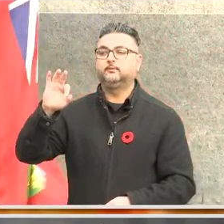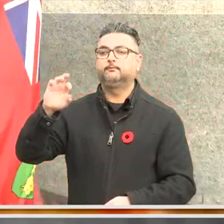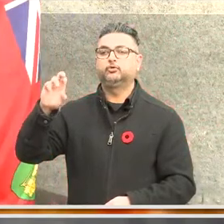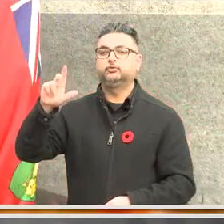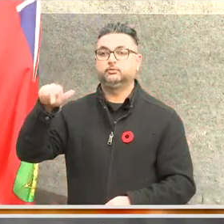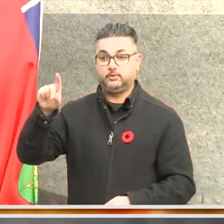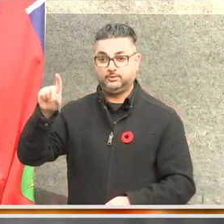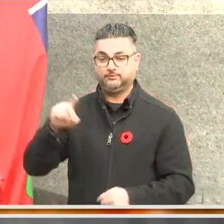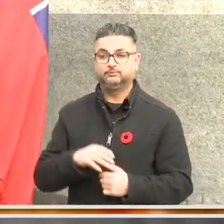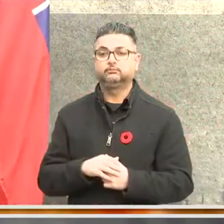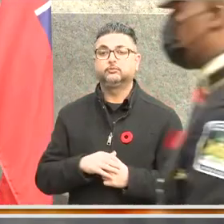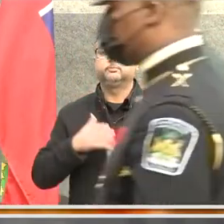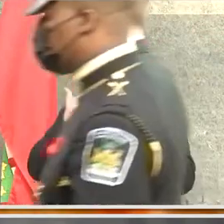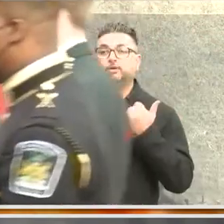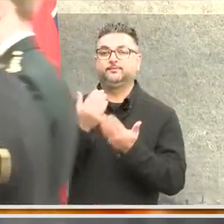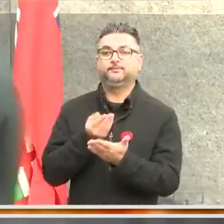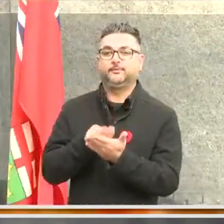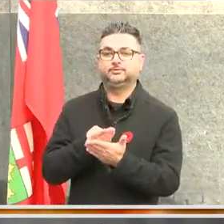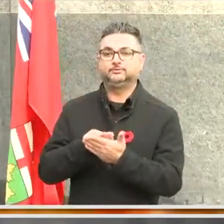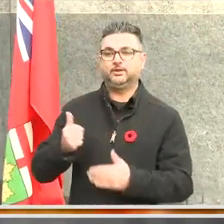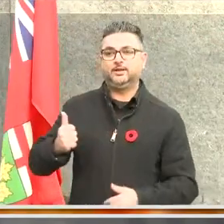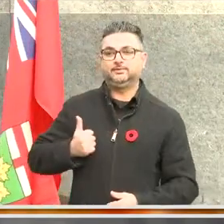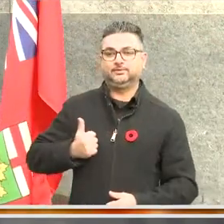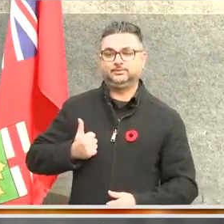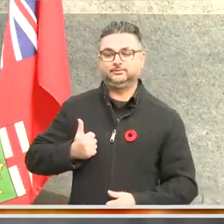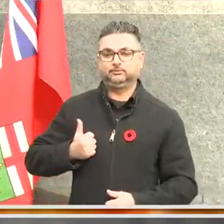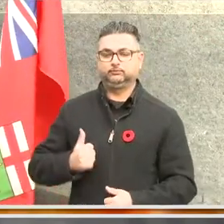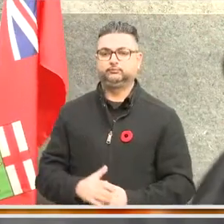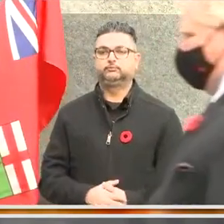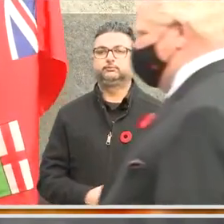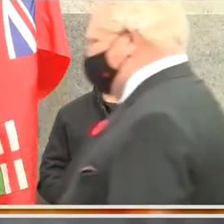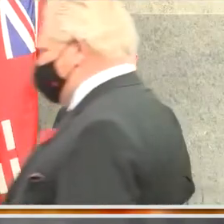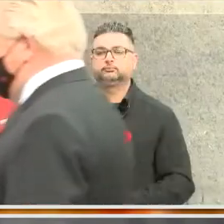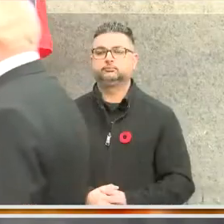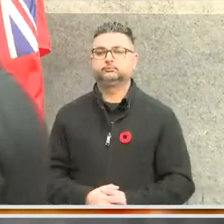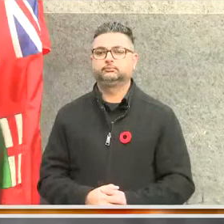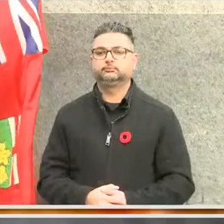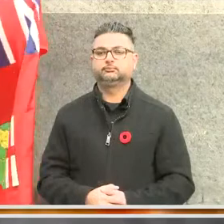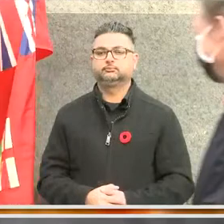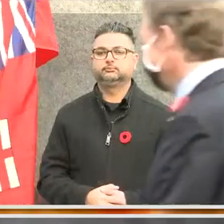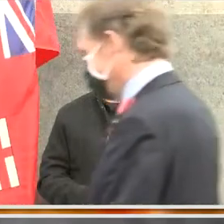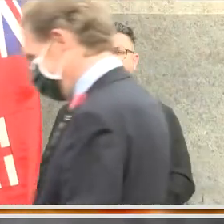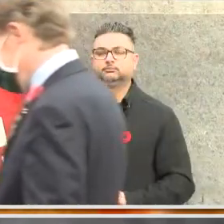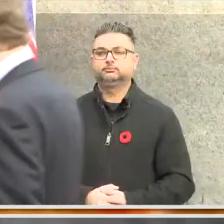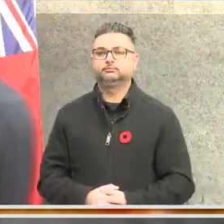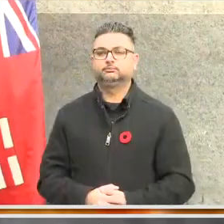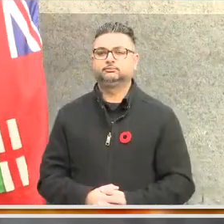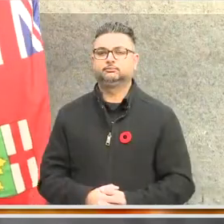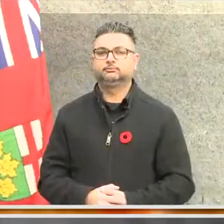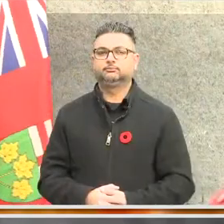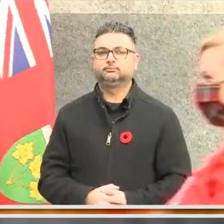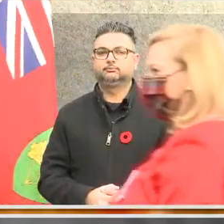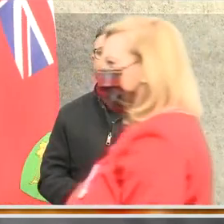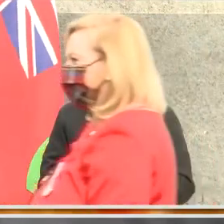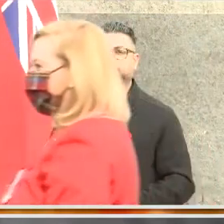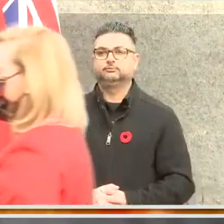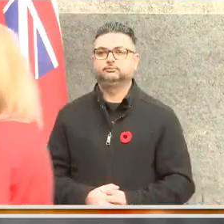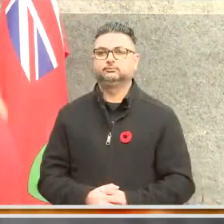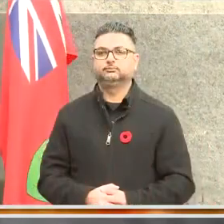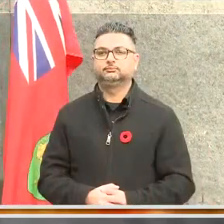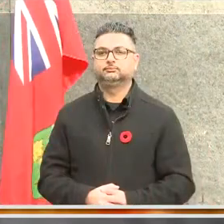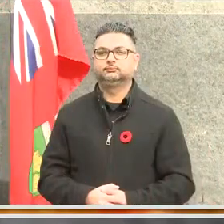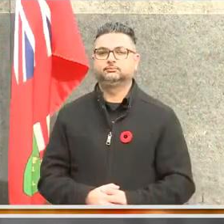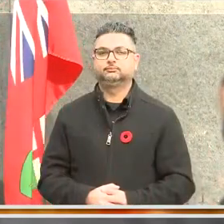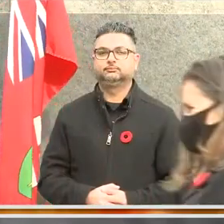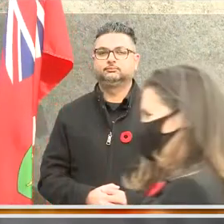of Canada, Vice-Première Ministre et la Ministre des Finances du Canada, the Honorable Carolyn